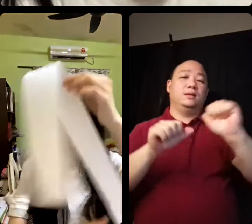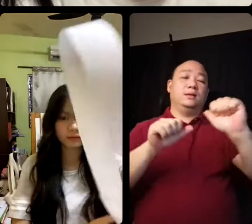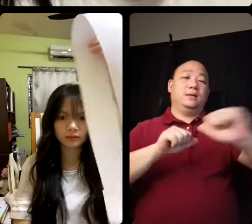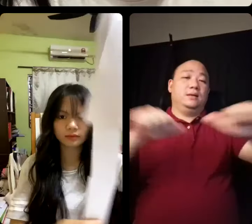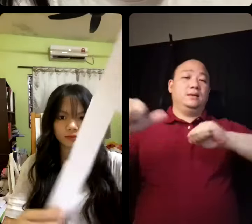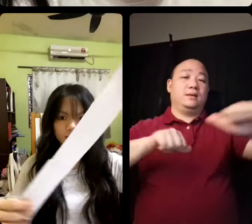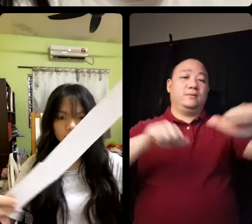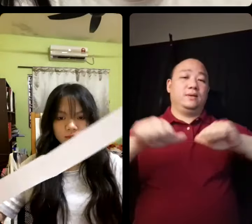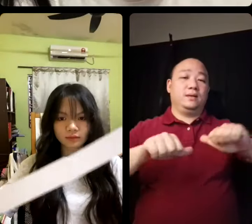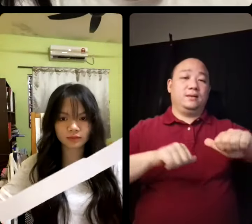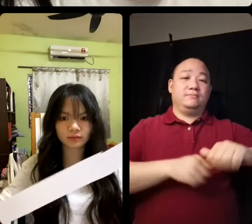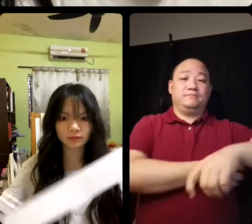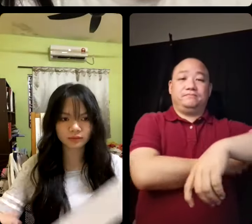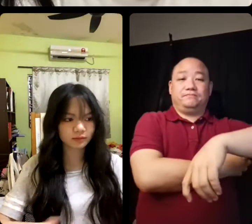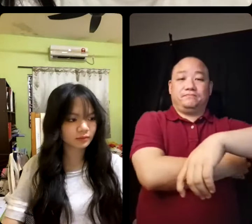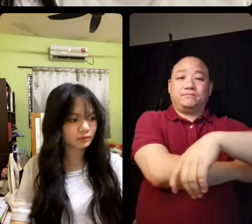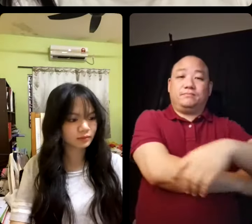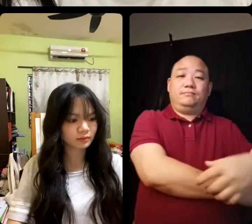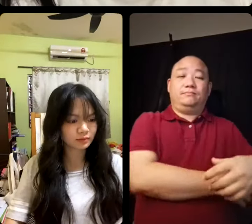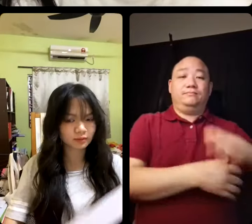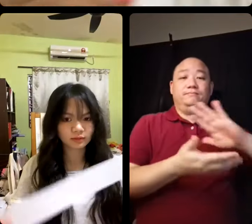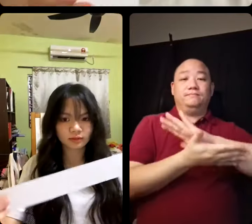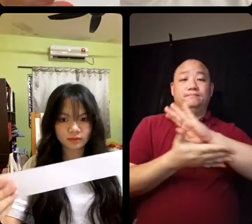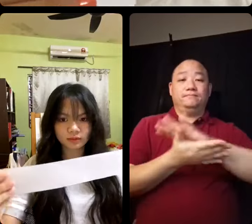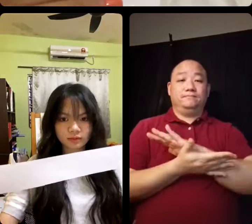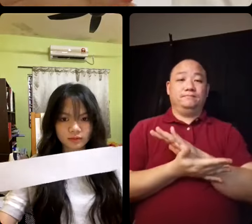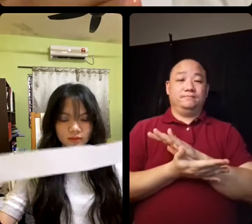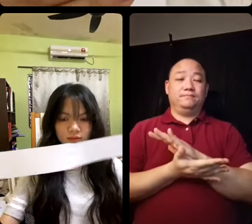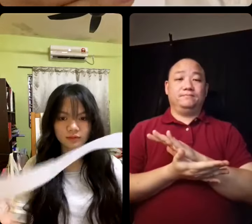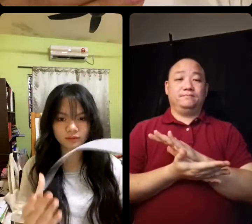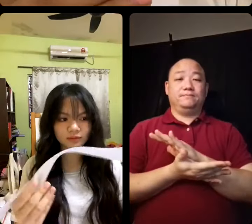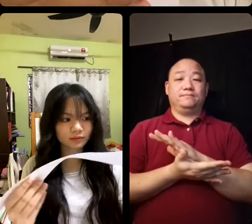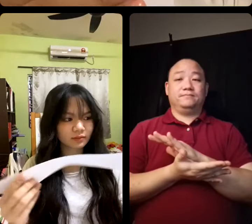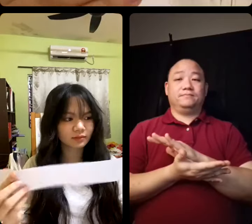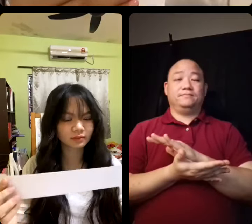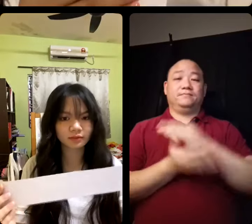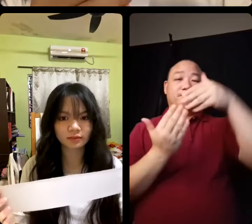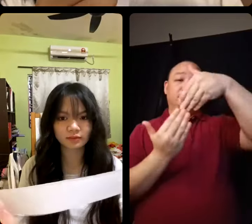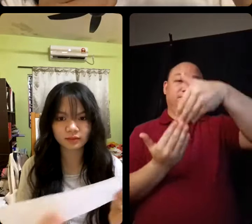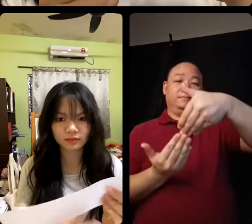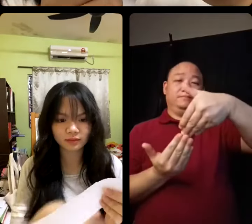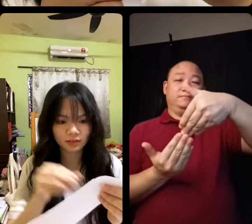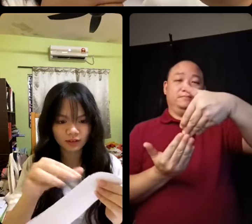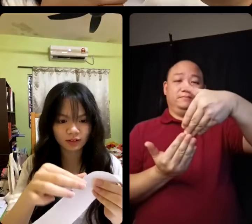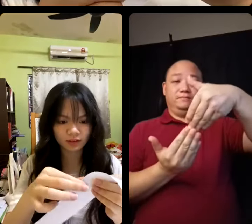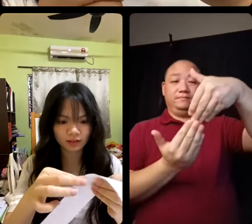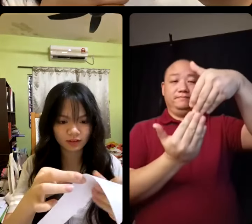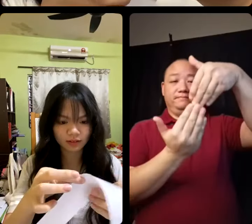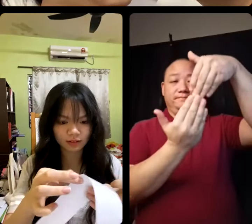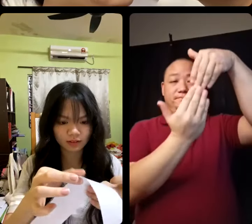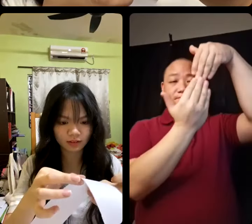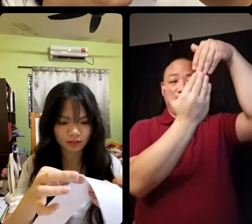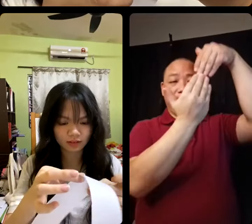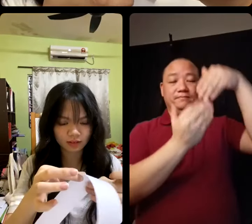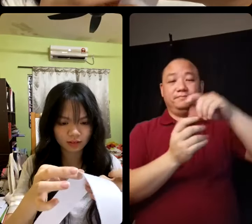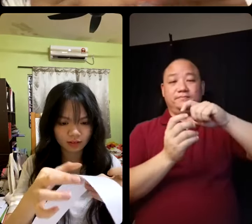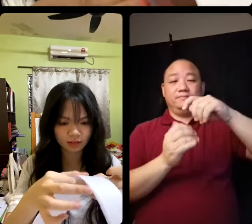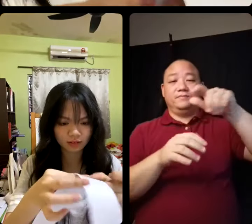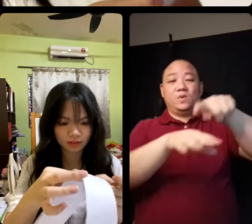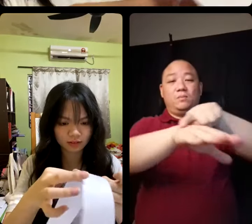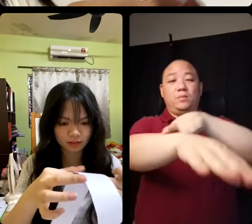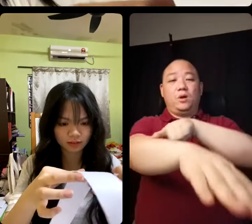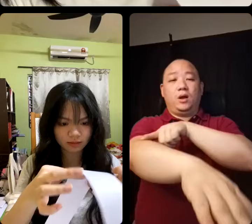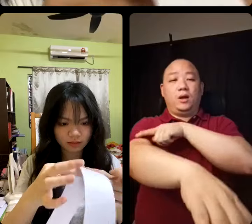combined my paper strip, the first one, and I'm going to combine the second one here together. Okay. So,